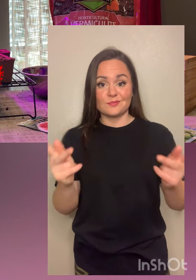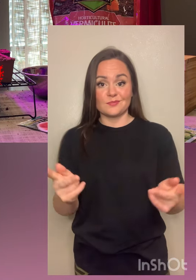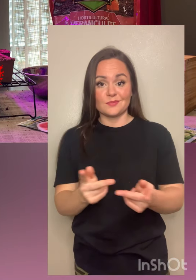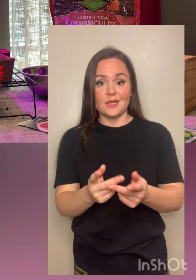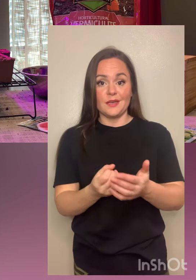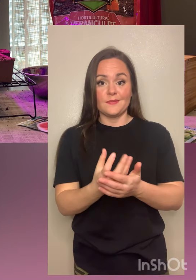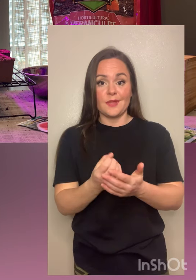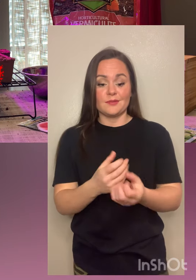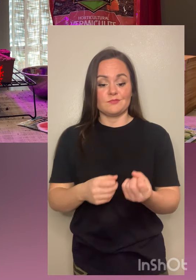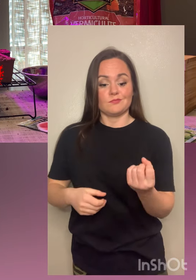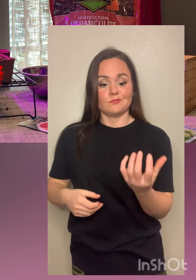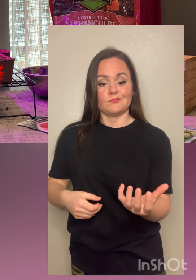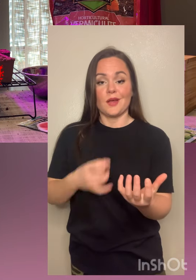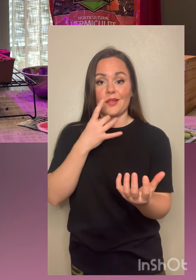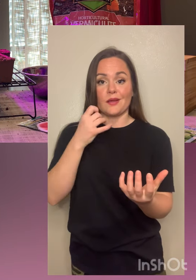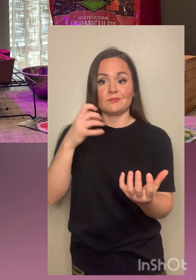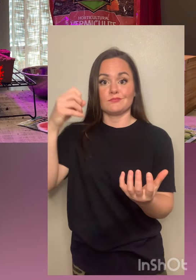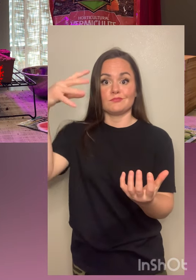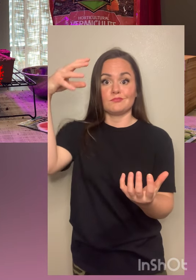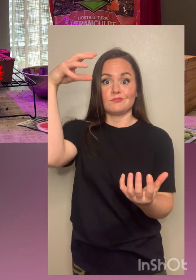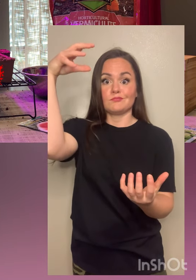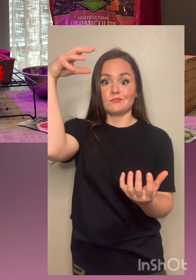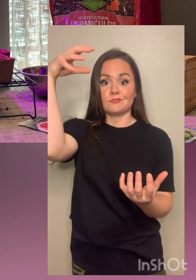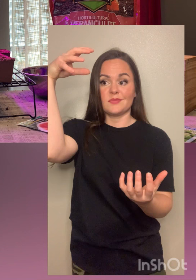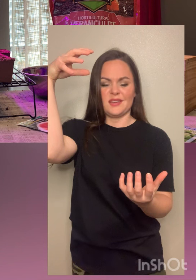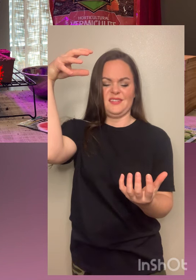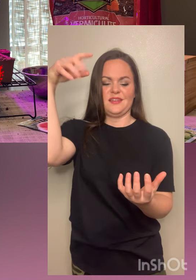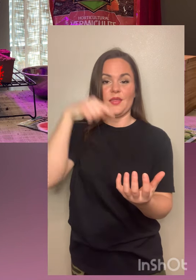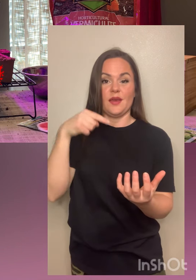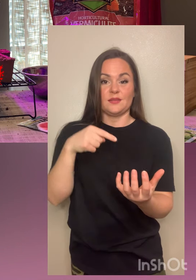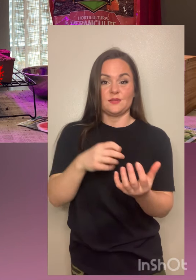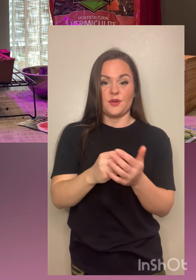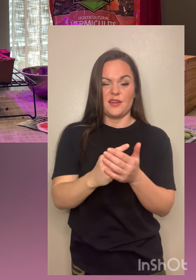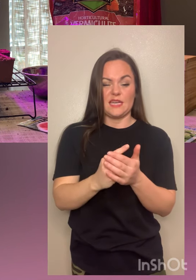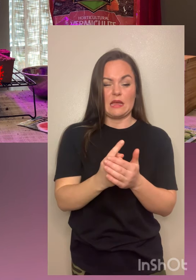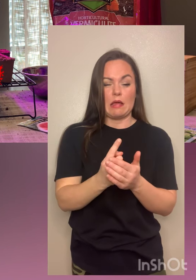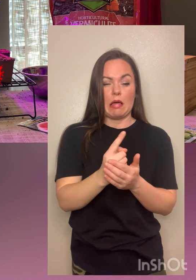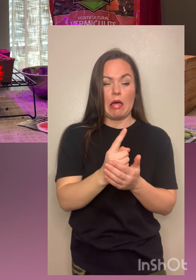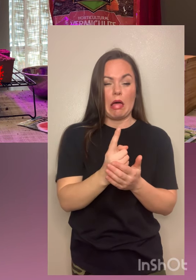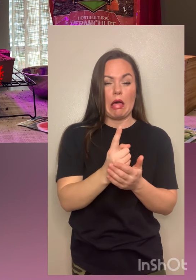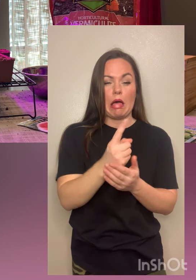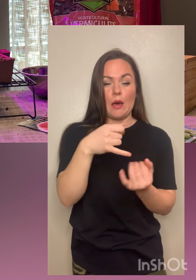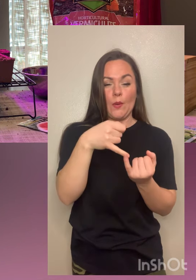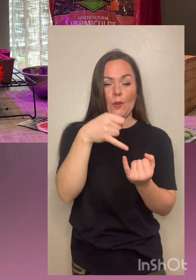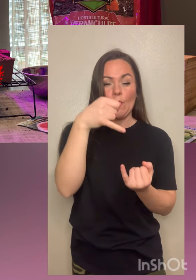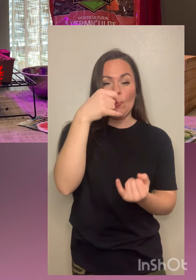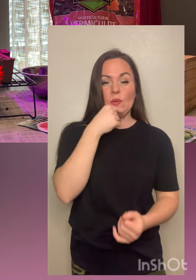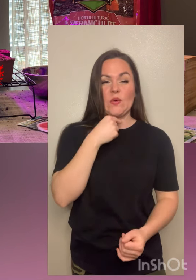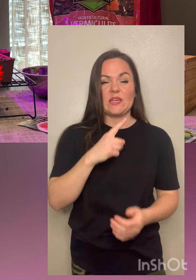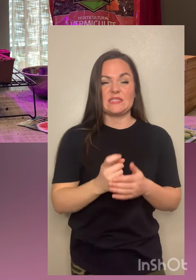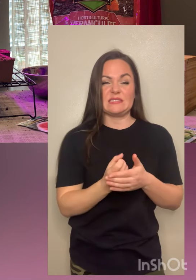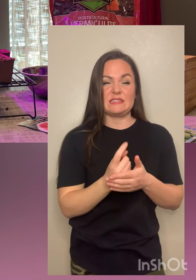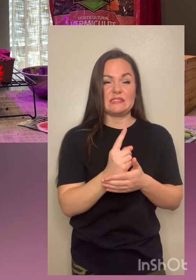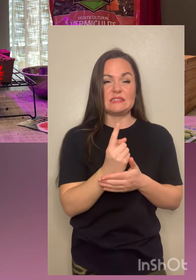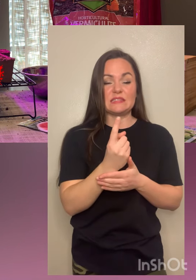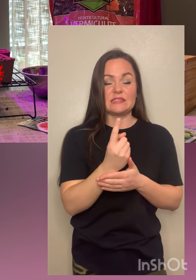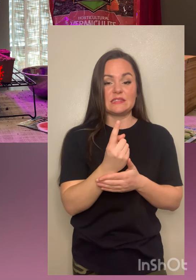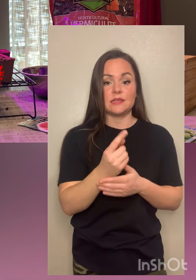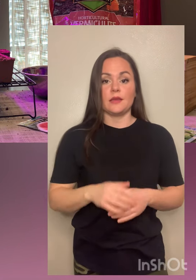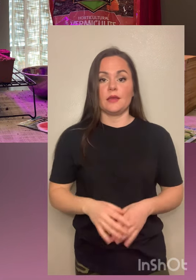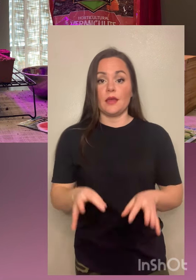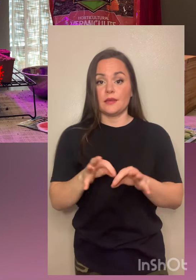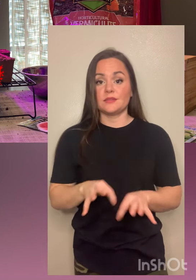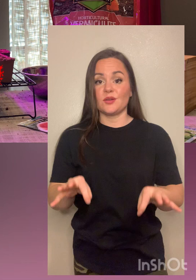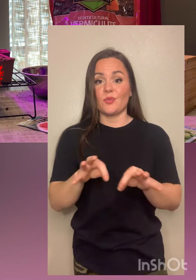If you position your grow lights far above your plants will grow very skinny and spindly. That's why